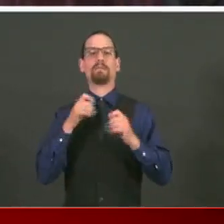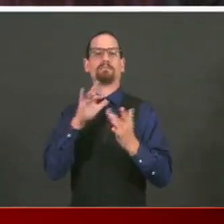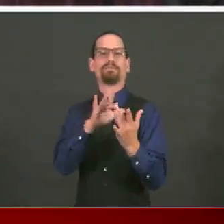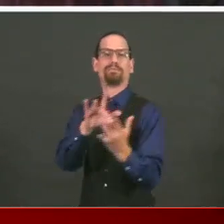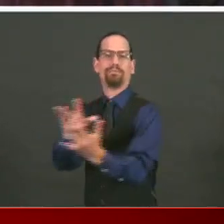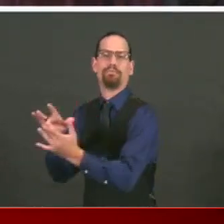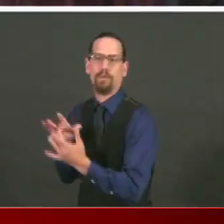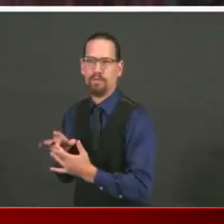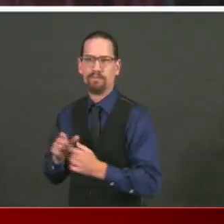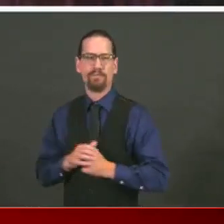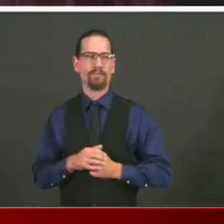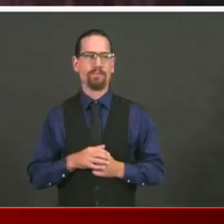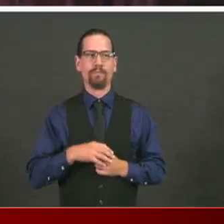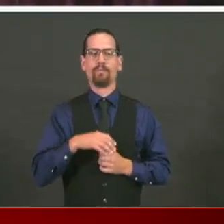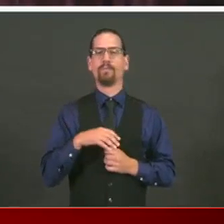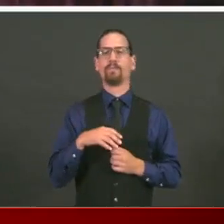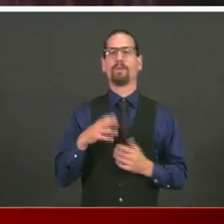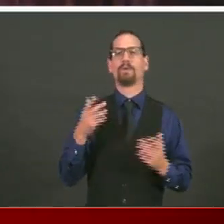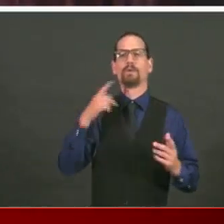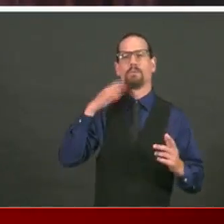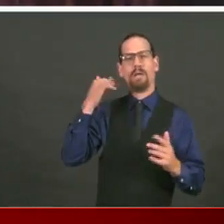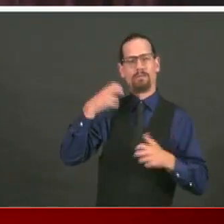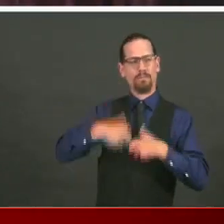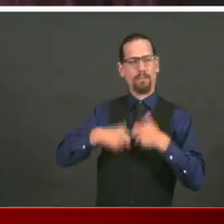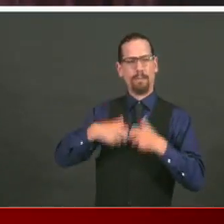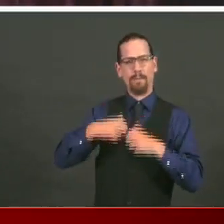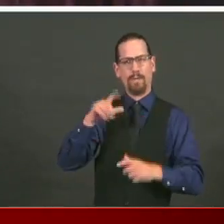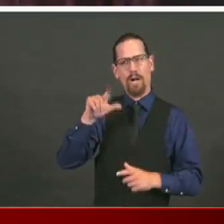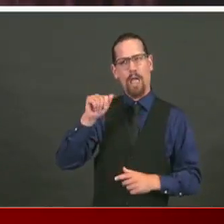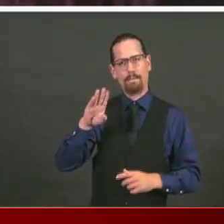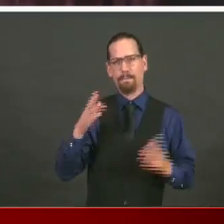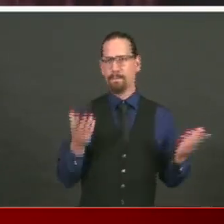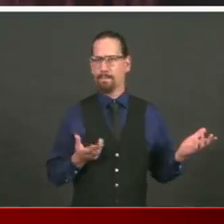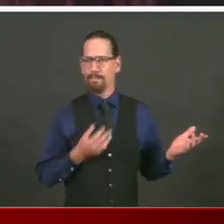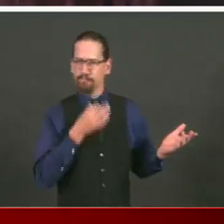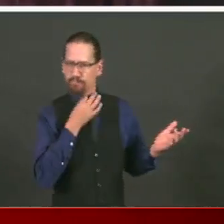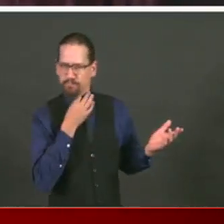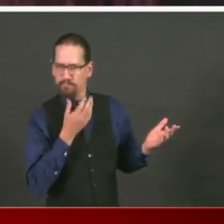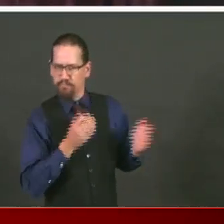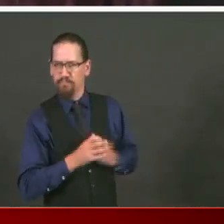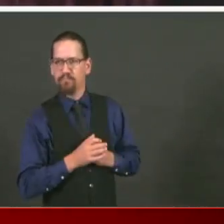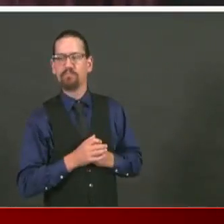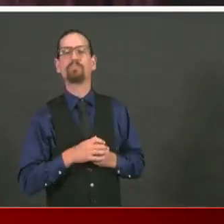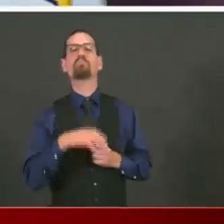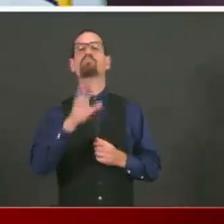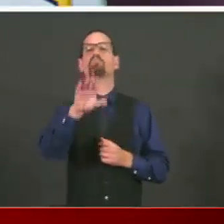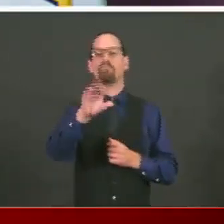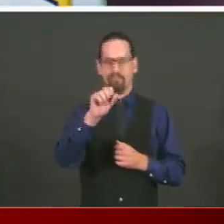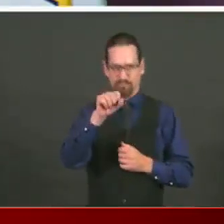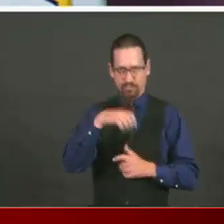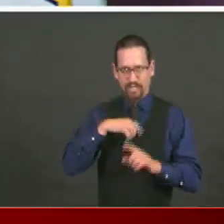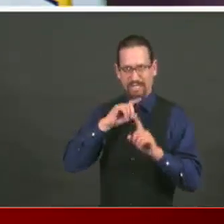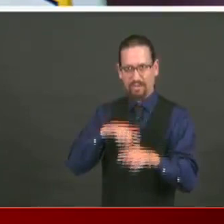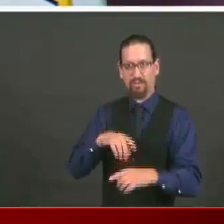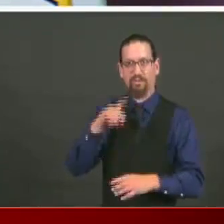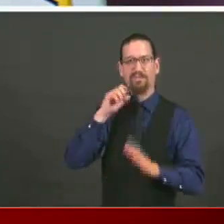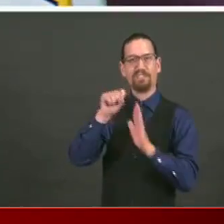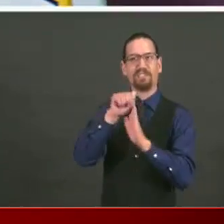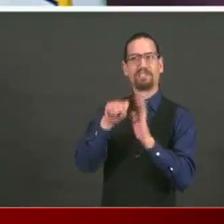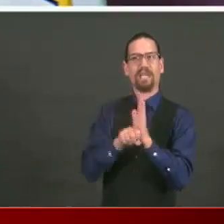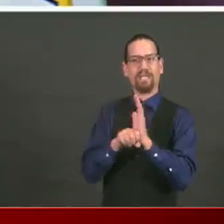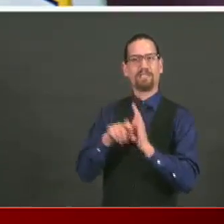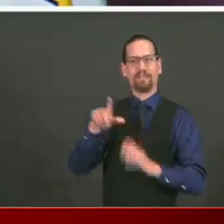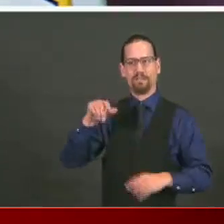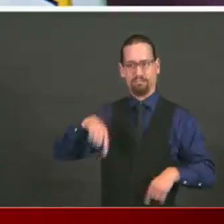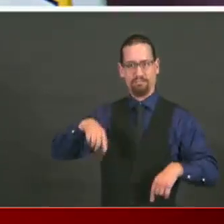are taking much longer? It's the mandated labs. Because they're processing for other states too? Correct. It's now that big states,